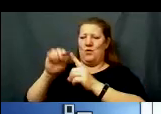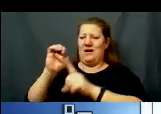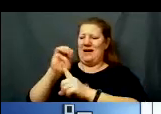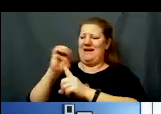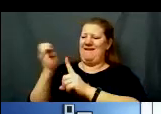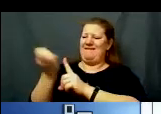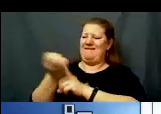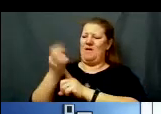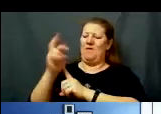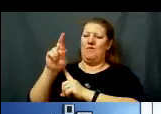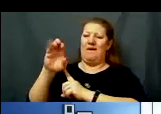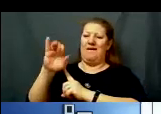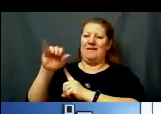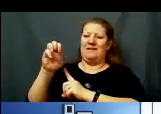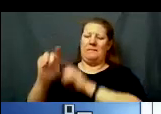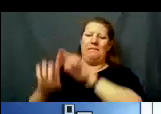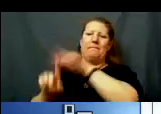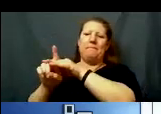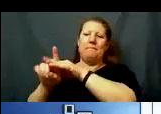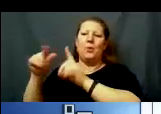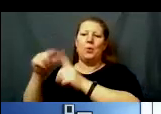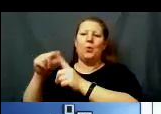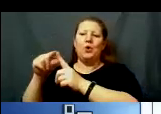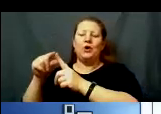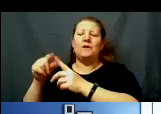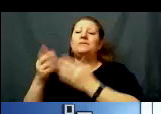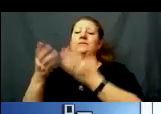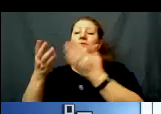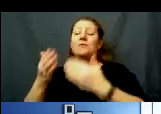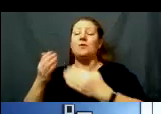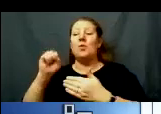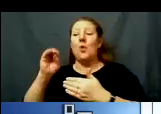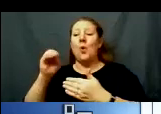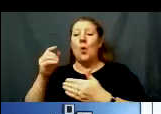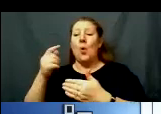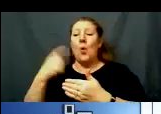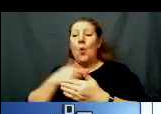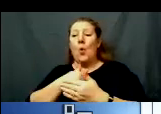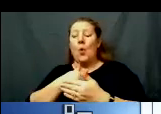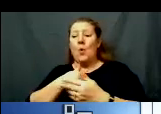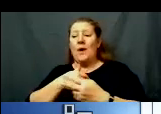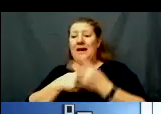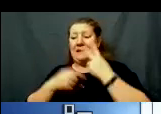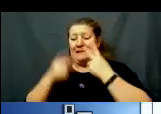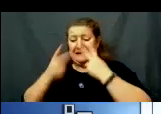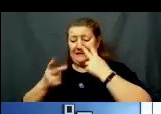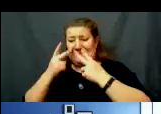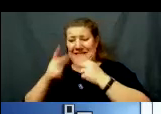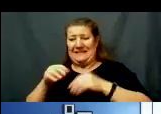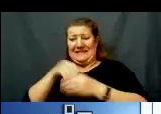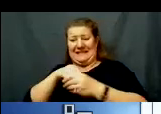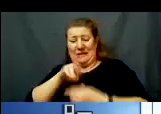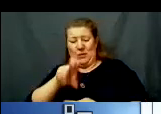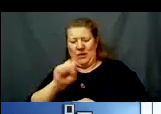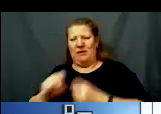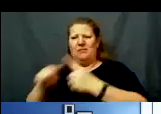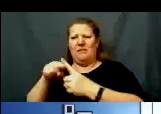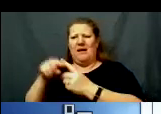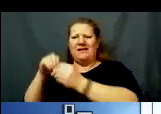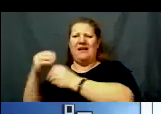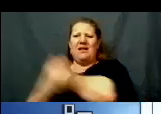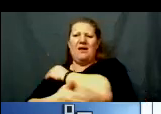the fore. So this is what we find across the United States and across the world, where you find communities that are